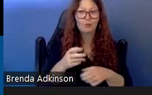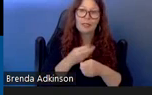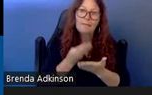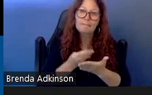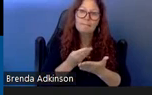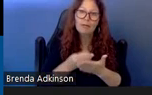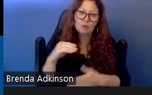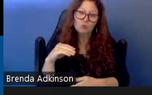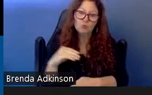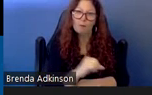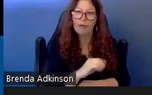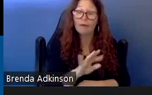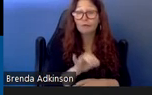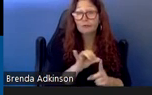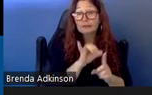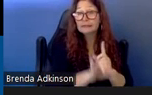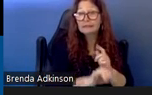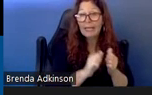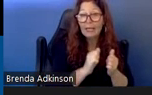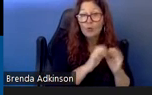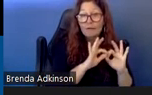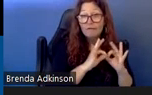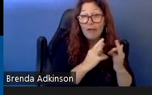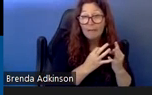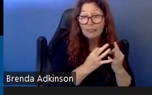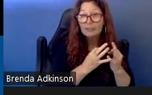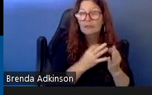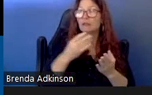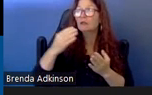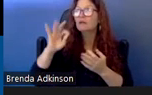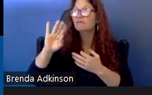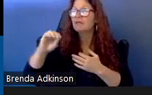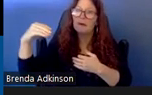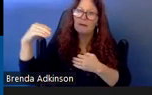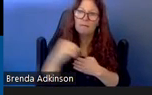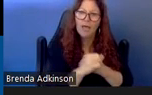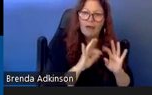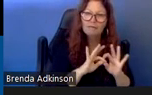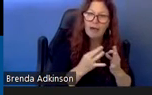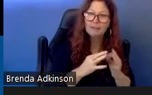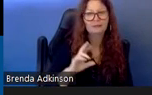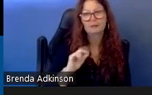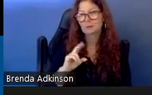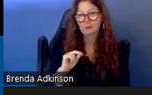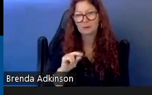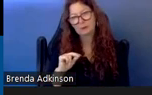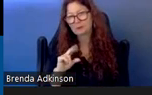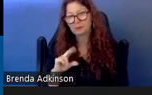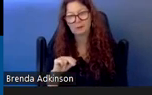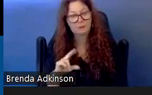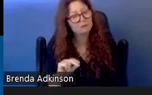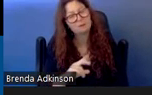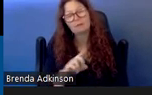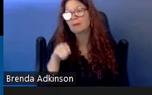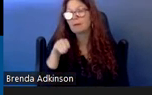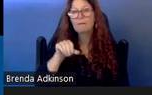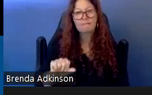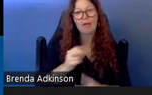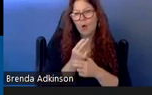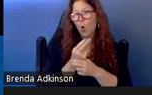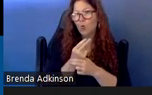TSA goes directly to the hotel through our procurement process. So it's not